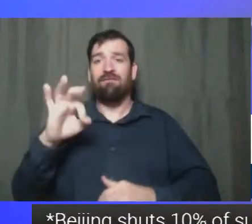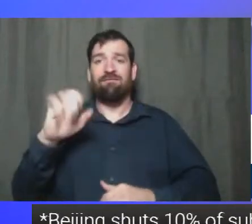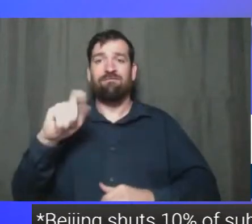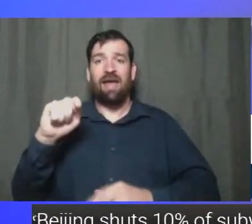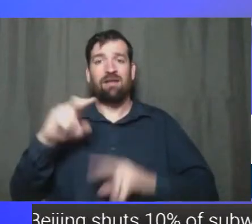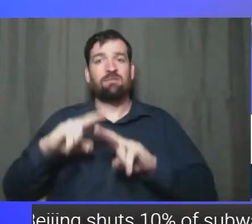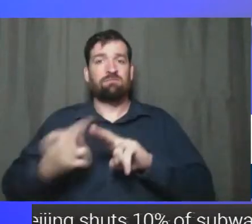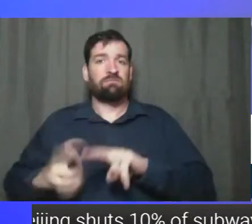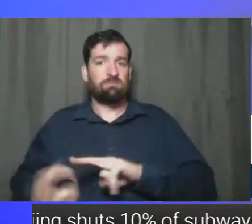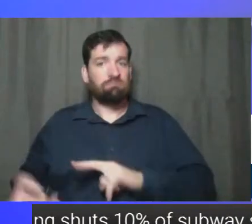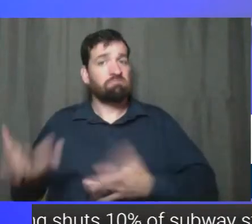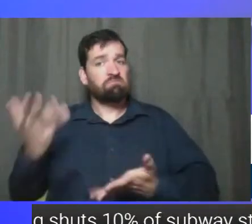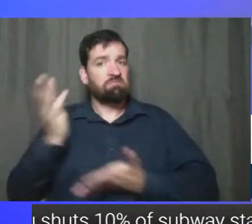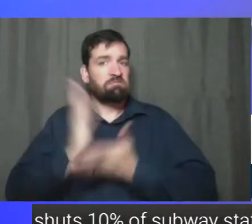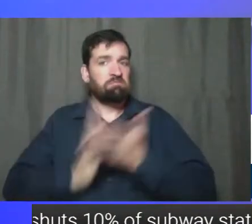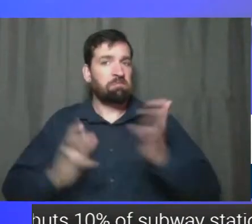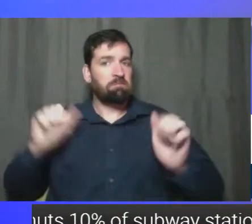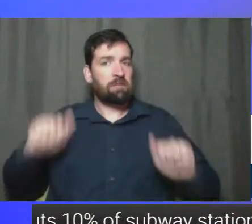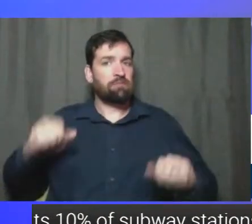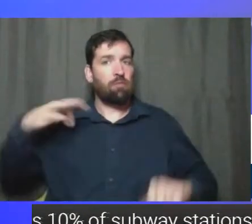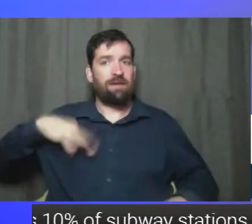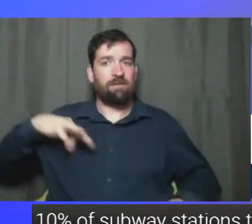there, as well as may